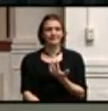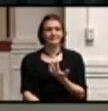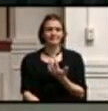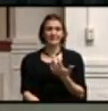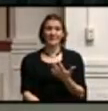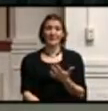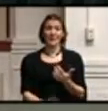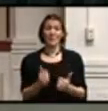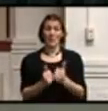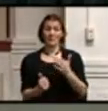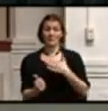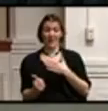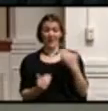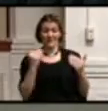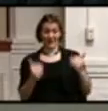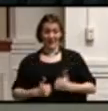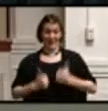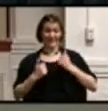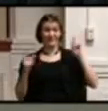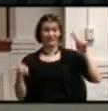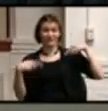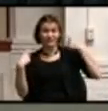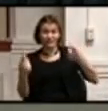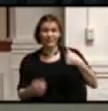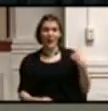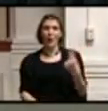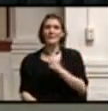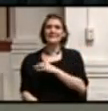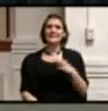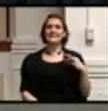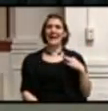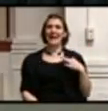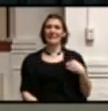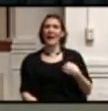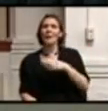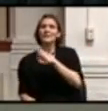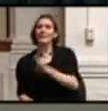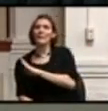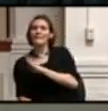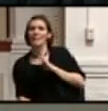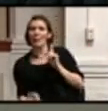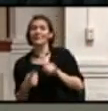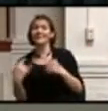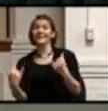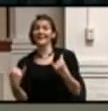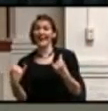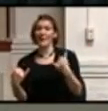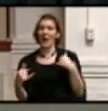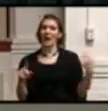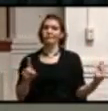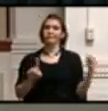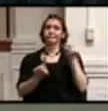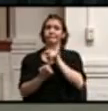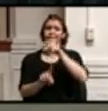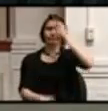most of my adult life having been more on the staff end and not the board end of things, and certainly understanding